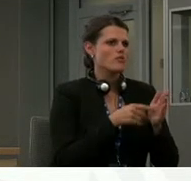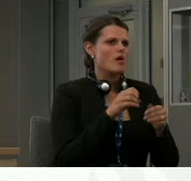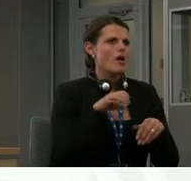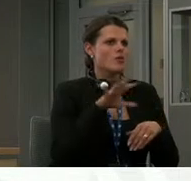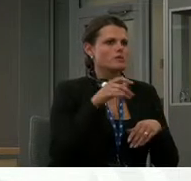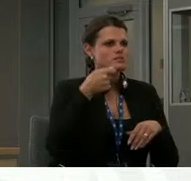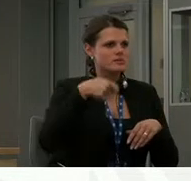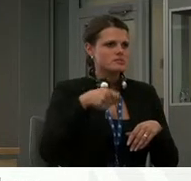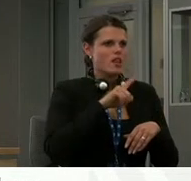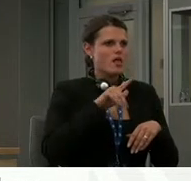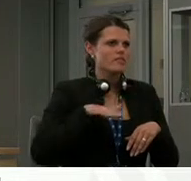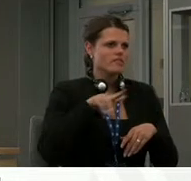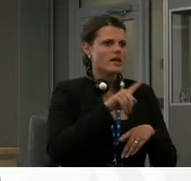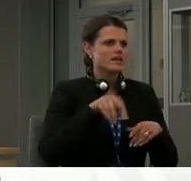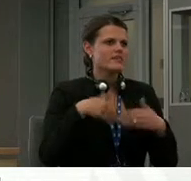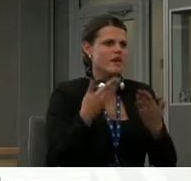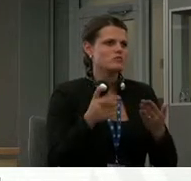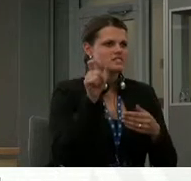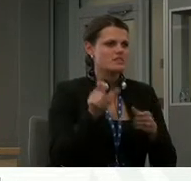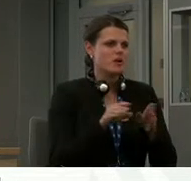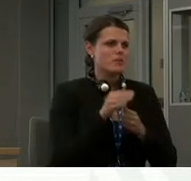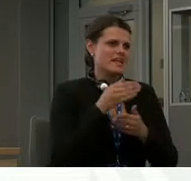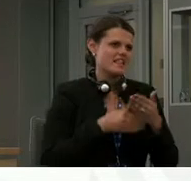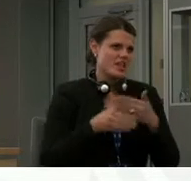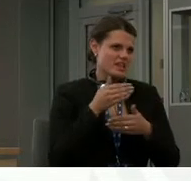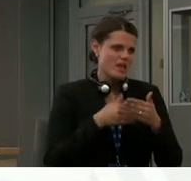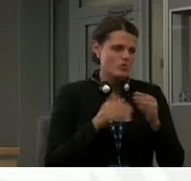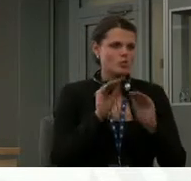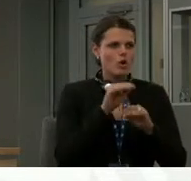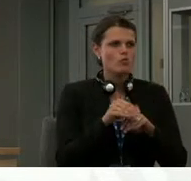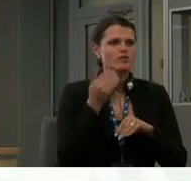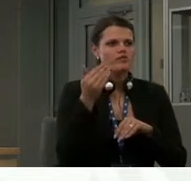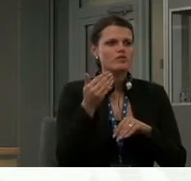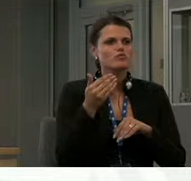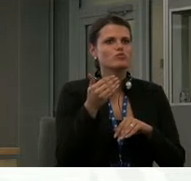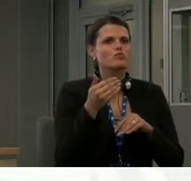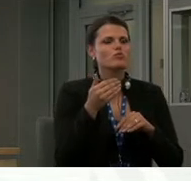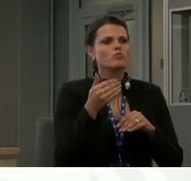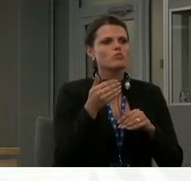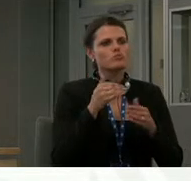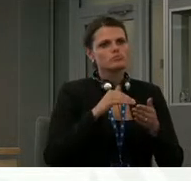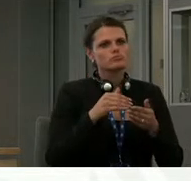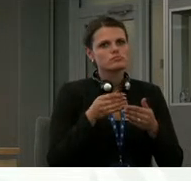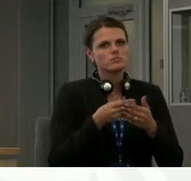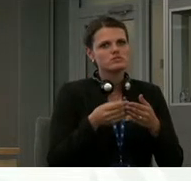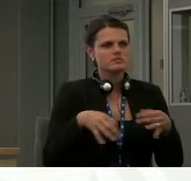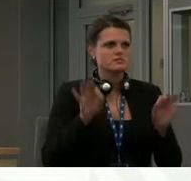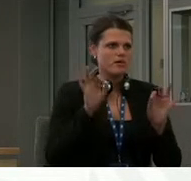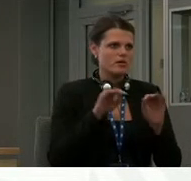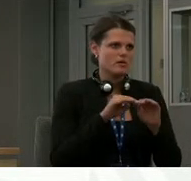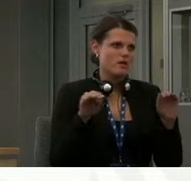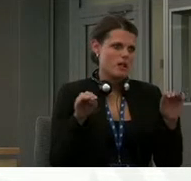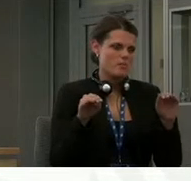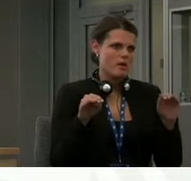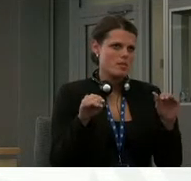to the rights of persons with disabilities, putting very high those issues in the presidency